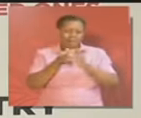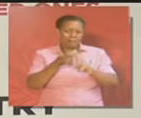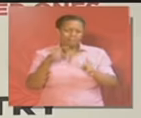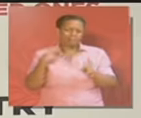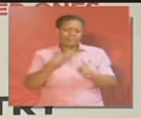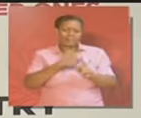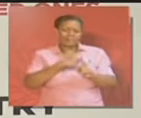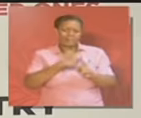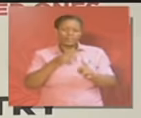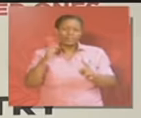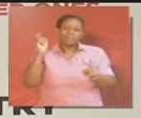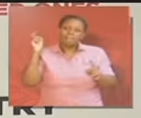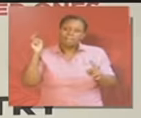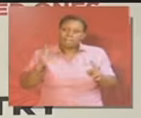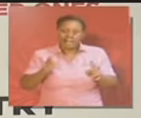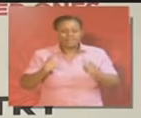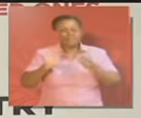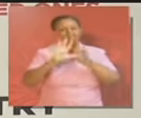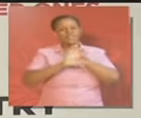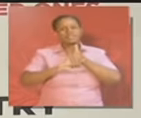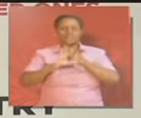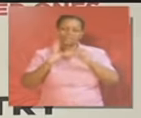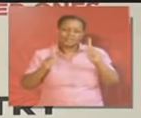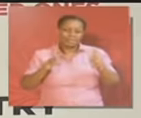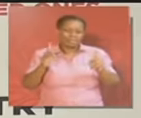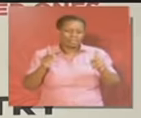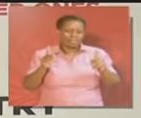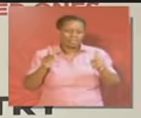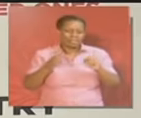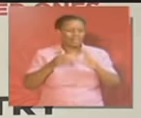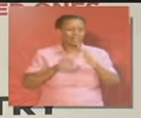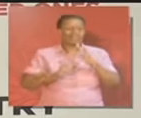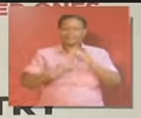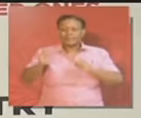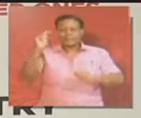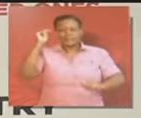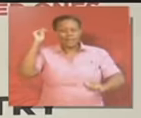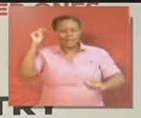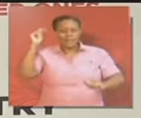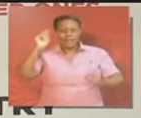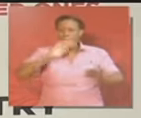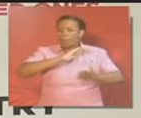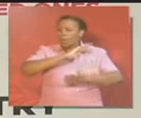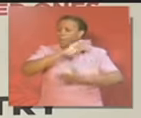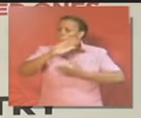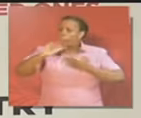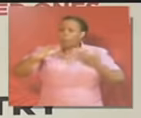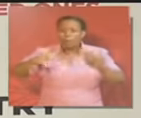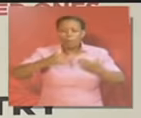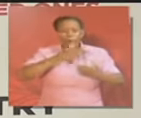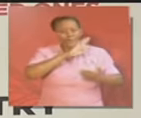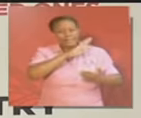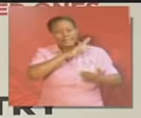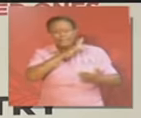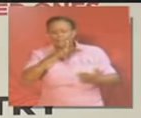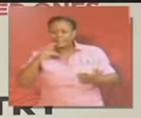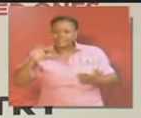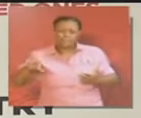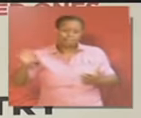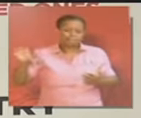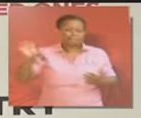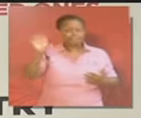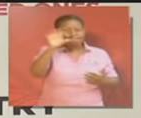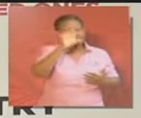who you may have gone on to be in contact with subsequently, where you may have been, so that we can identify all those at highest risk of potentially